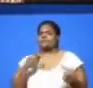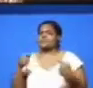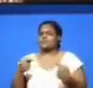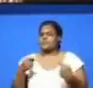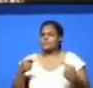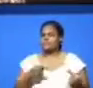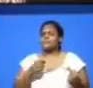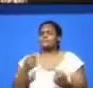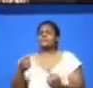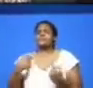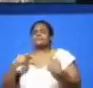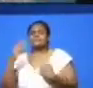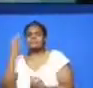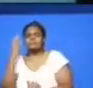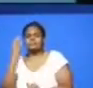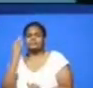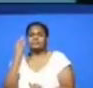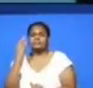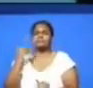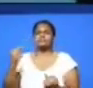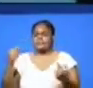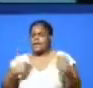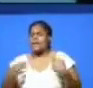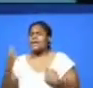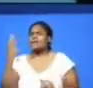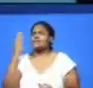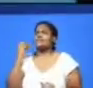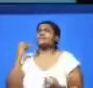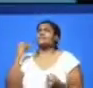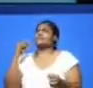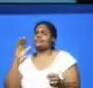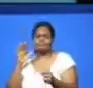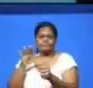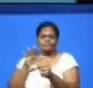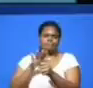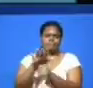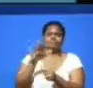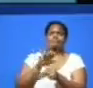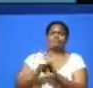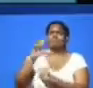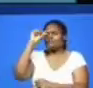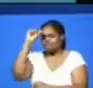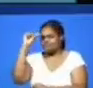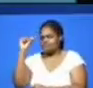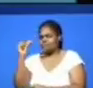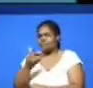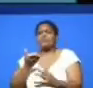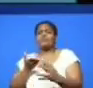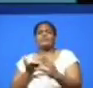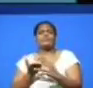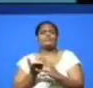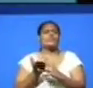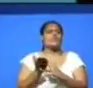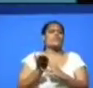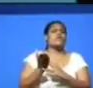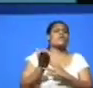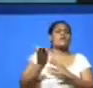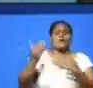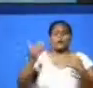face. He gives me grace sufficient for every trial I